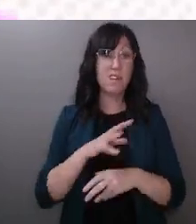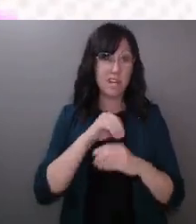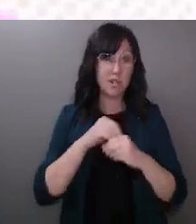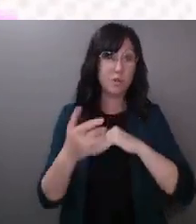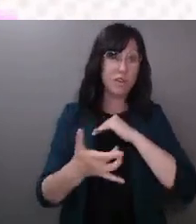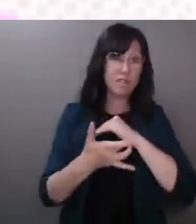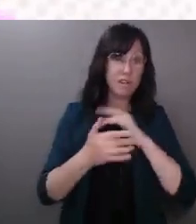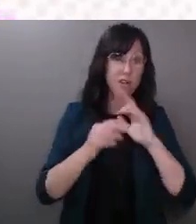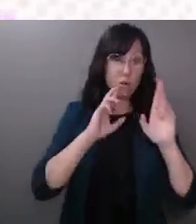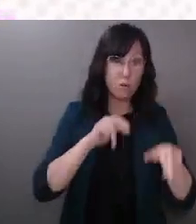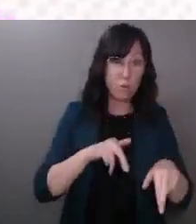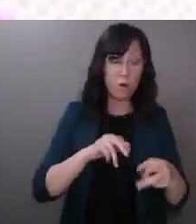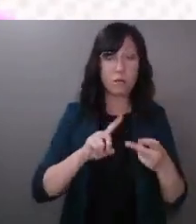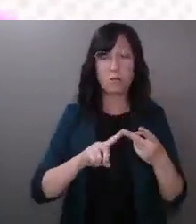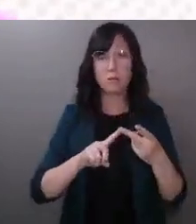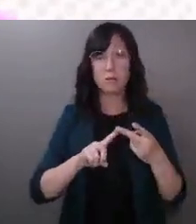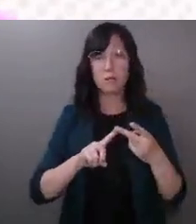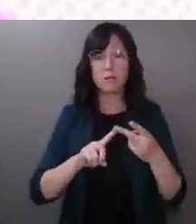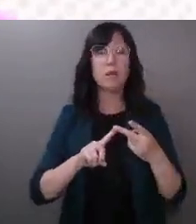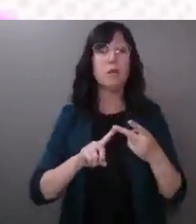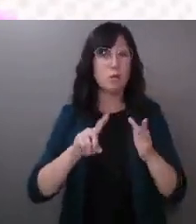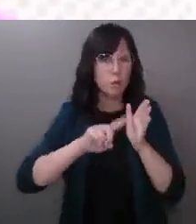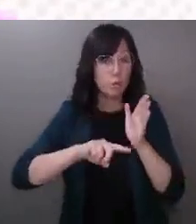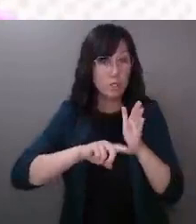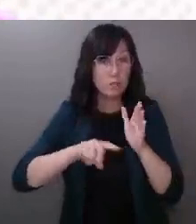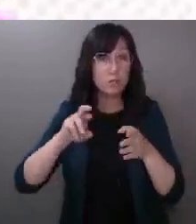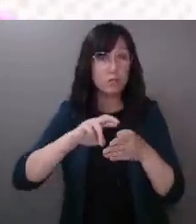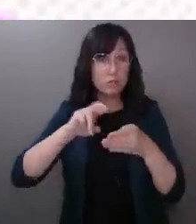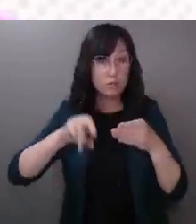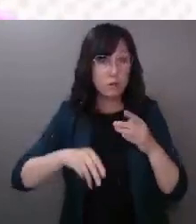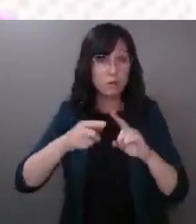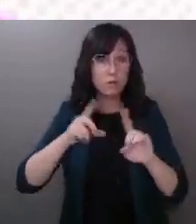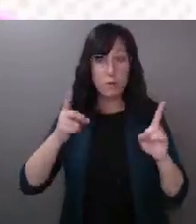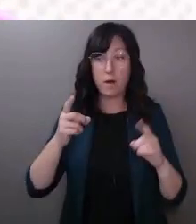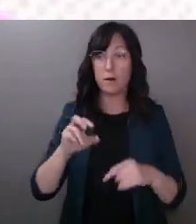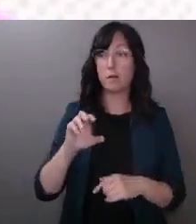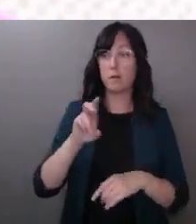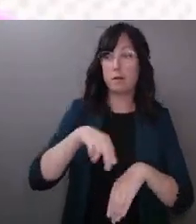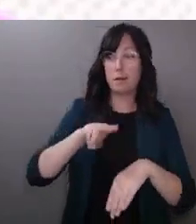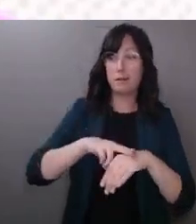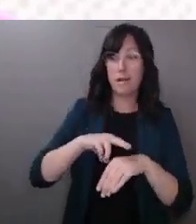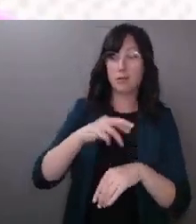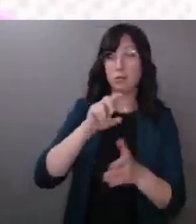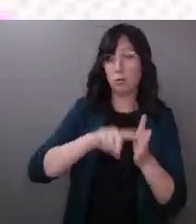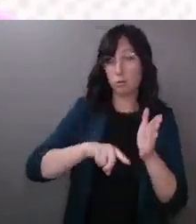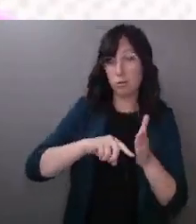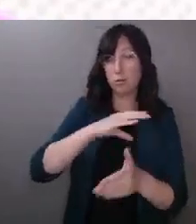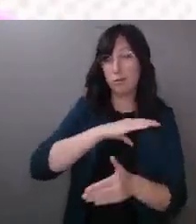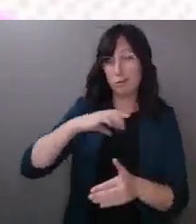reports, including research results from the National Research Council and Transportation Safety Board.